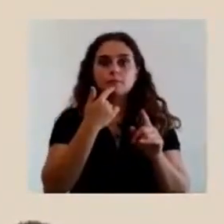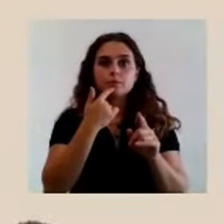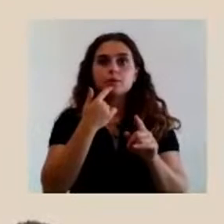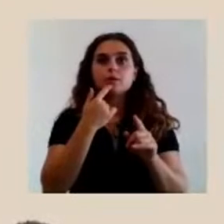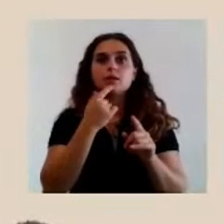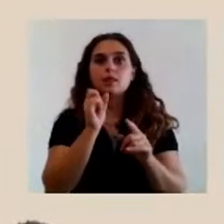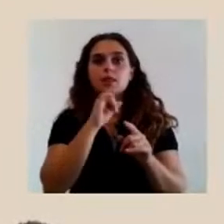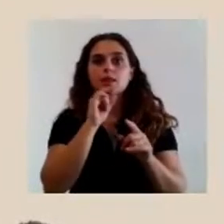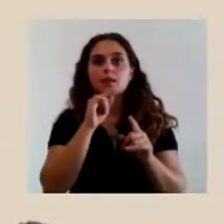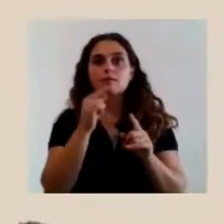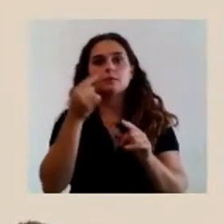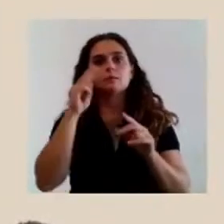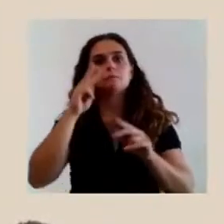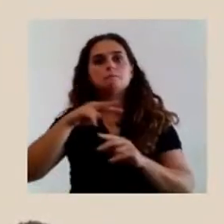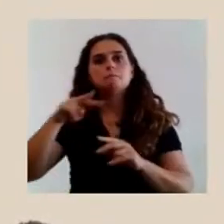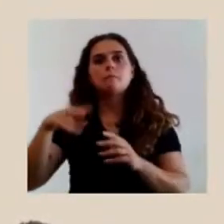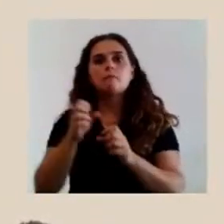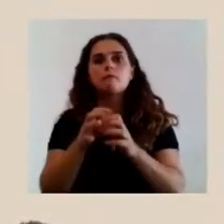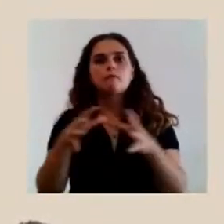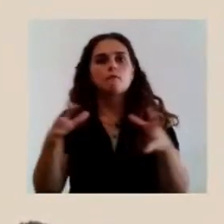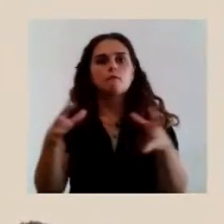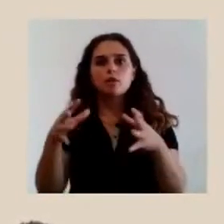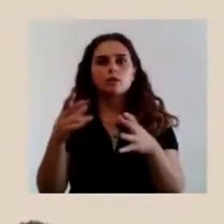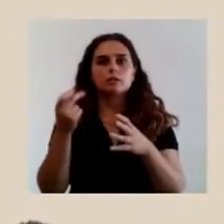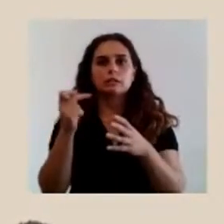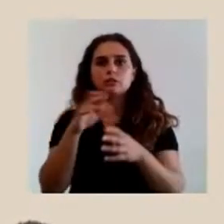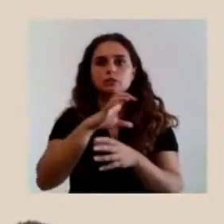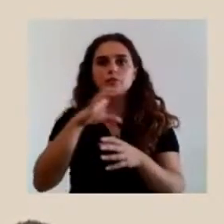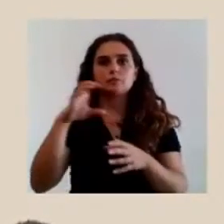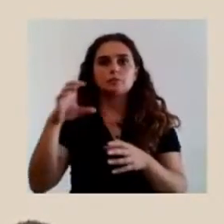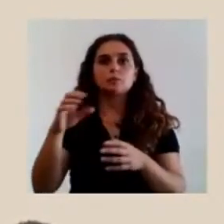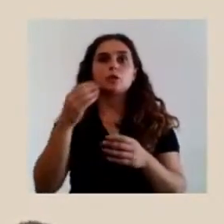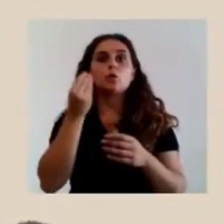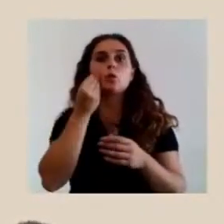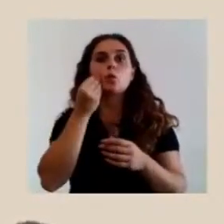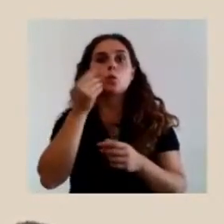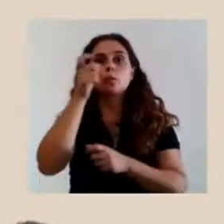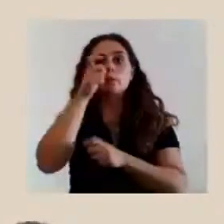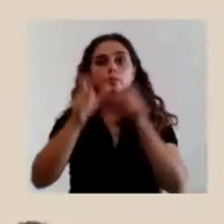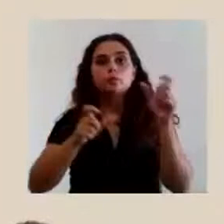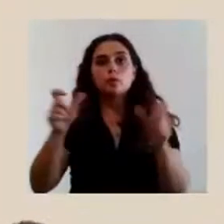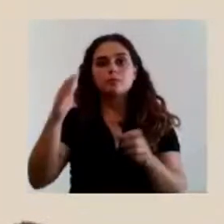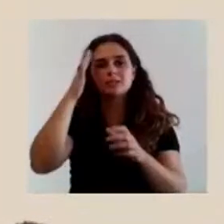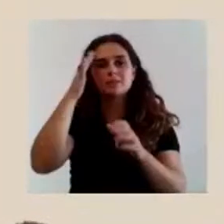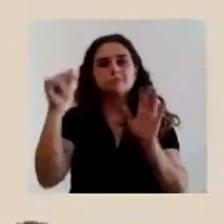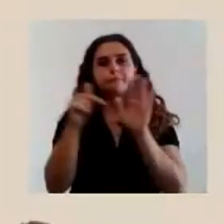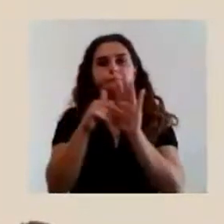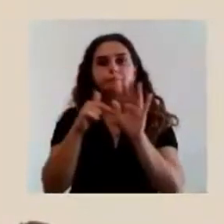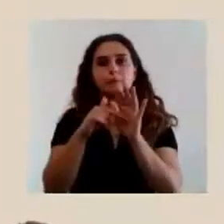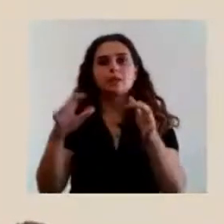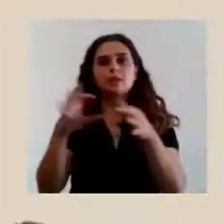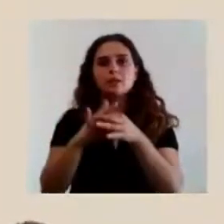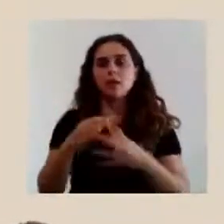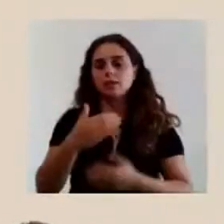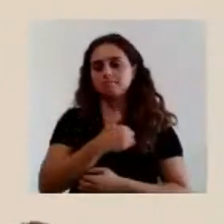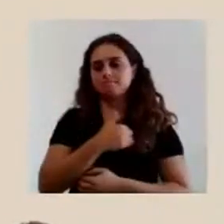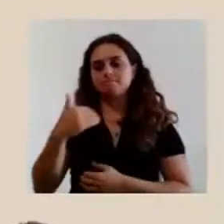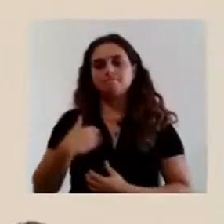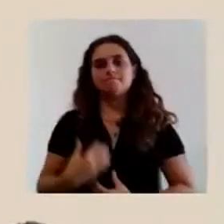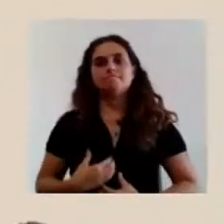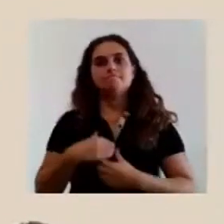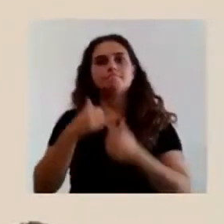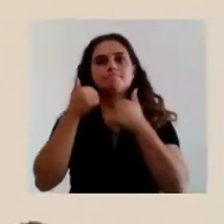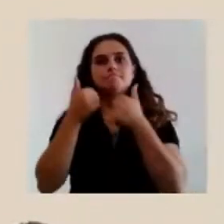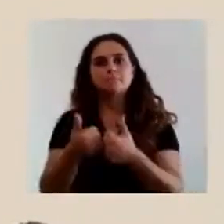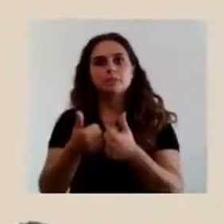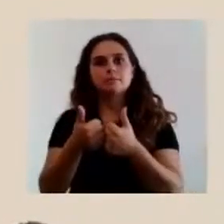has already been observed in multiple areas of society. And as human bias is detrimental to human well-being, so too